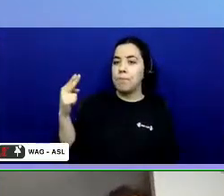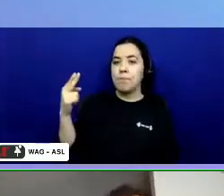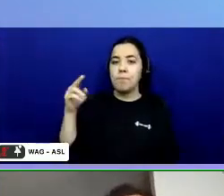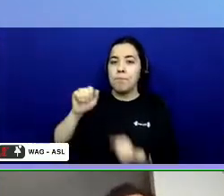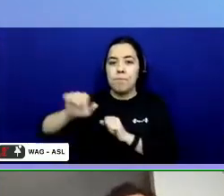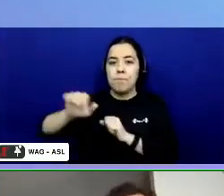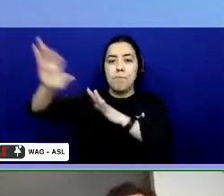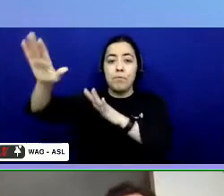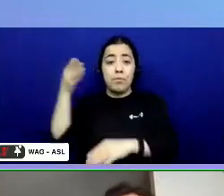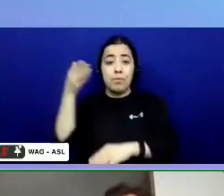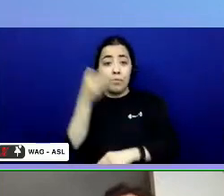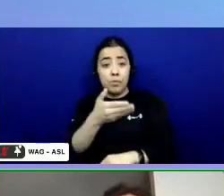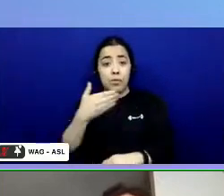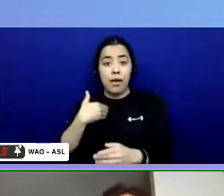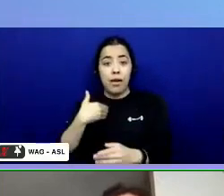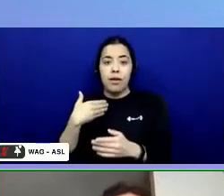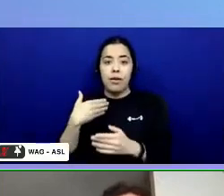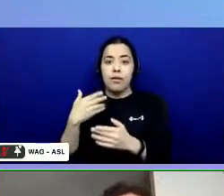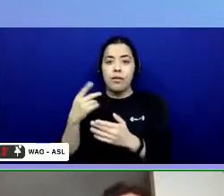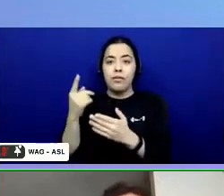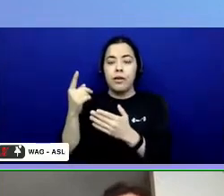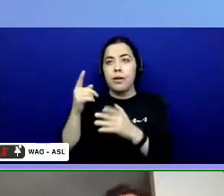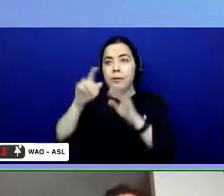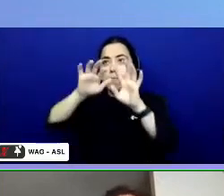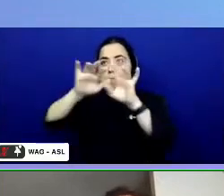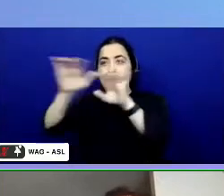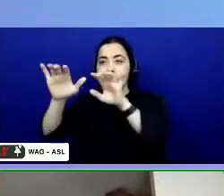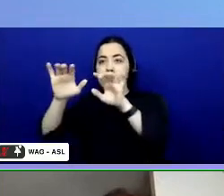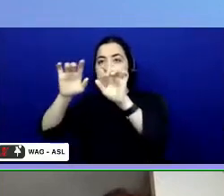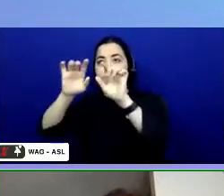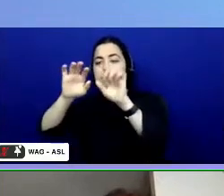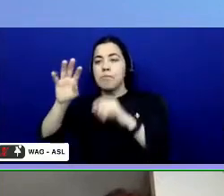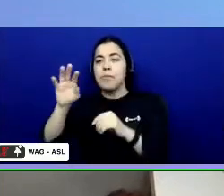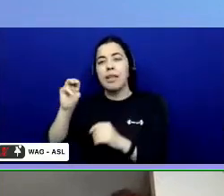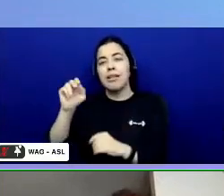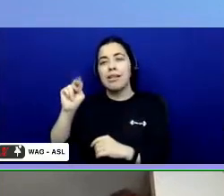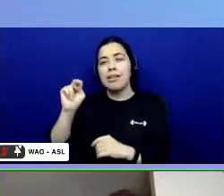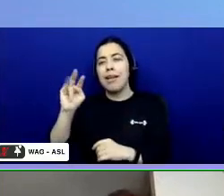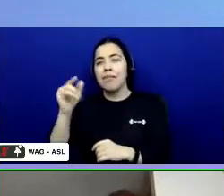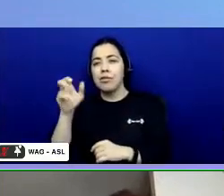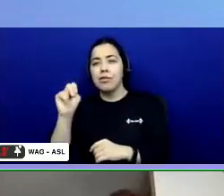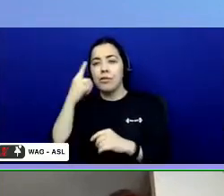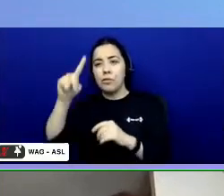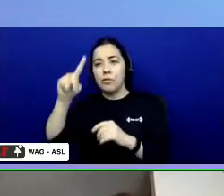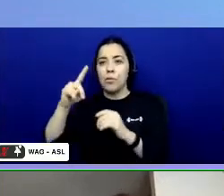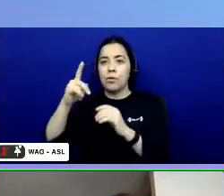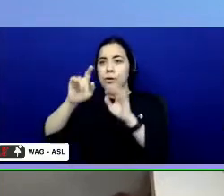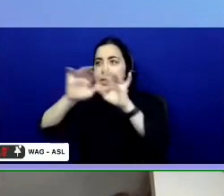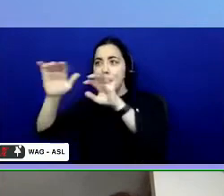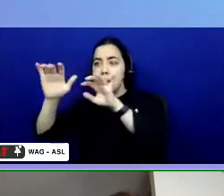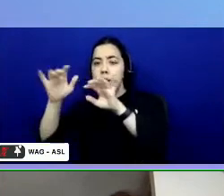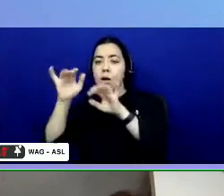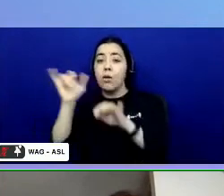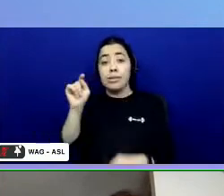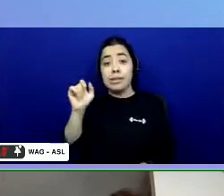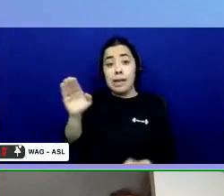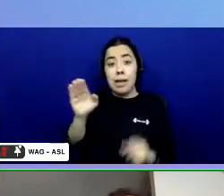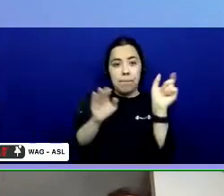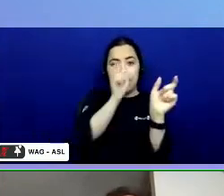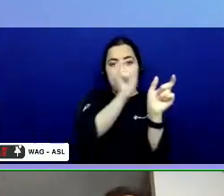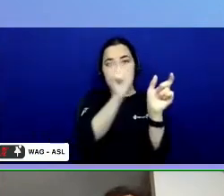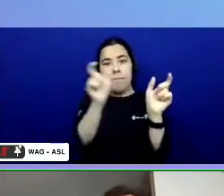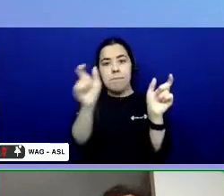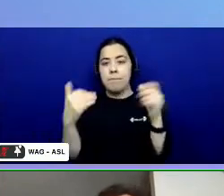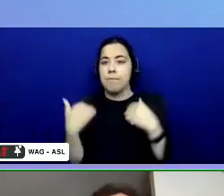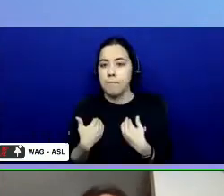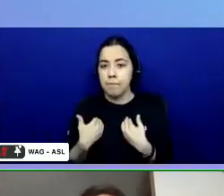have a navigation menu and a tab menu. These things are in many ways quite similar, but I believe that they have an